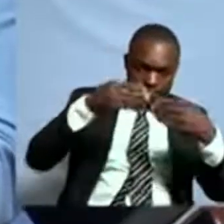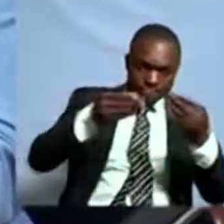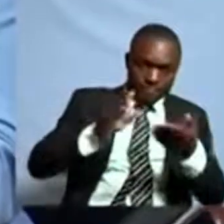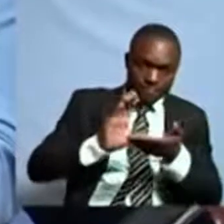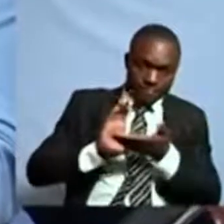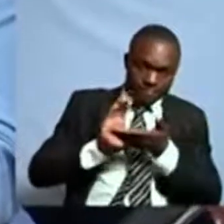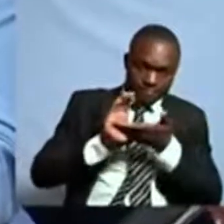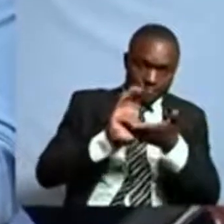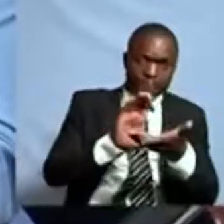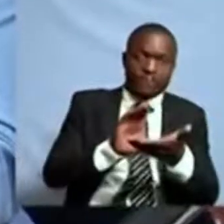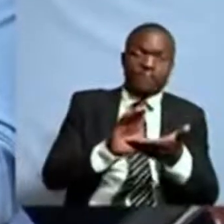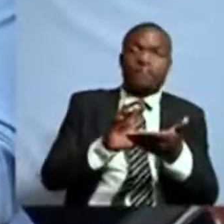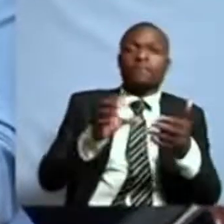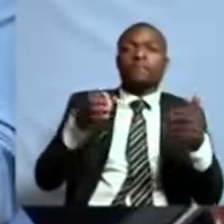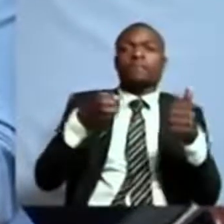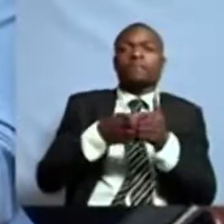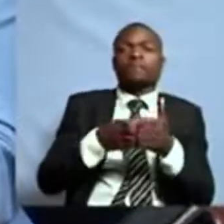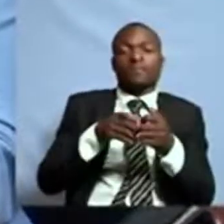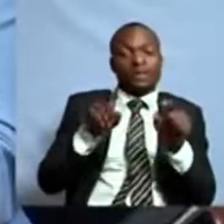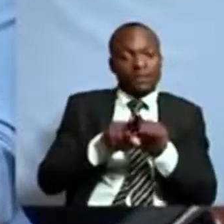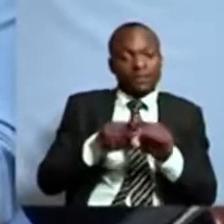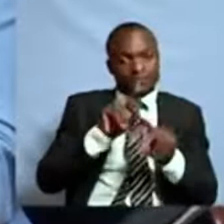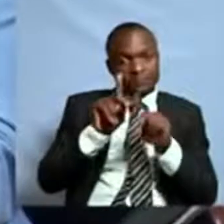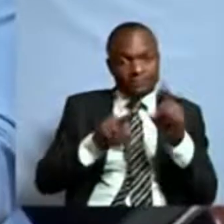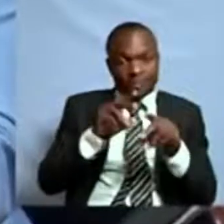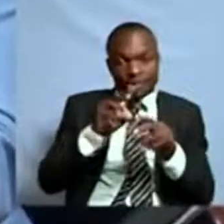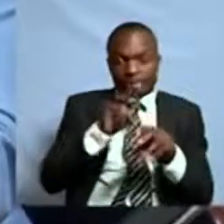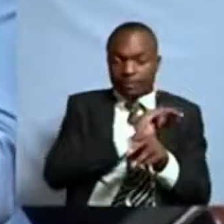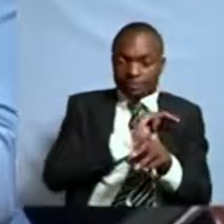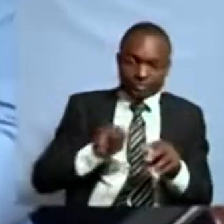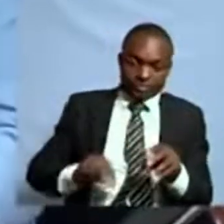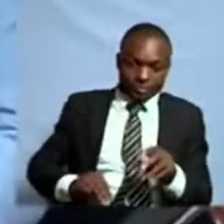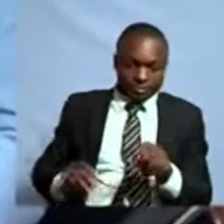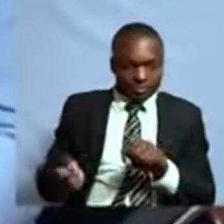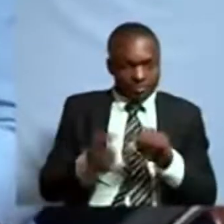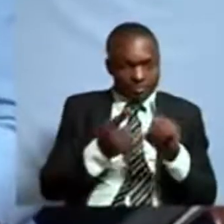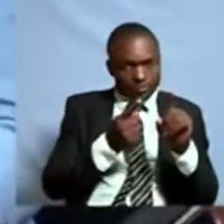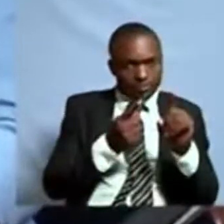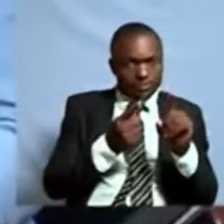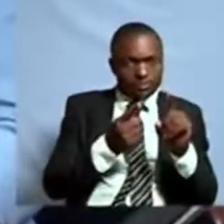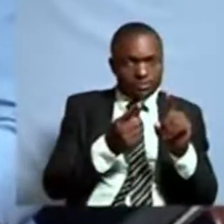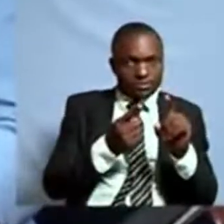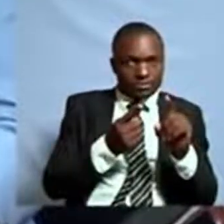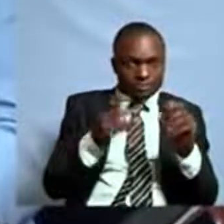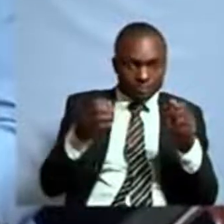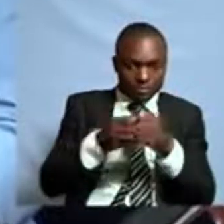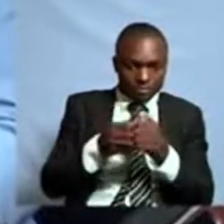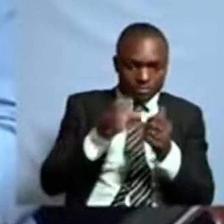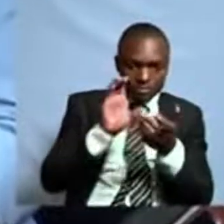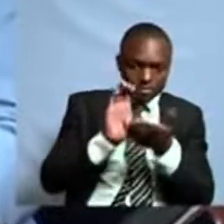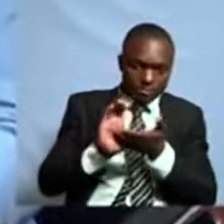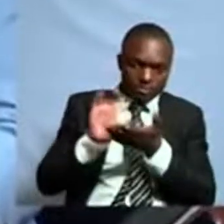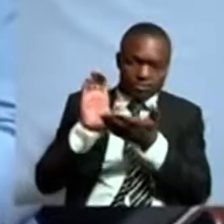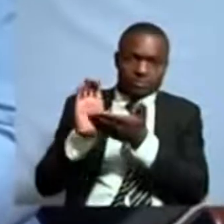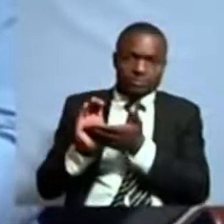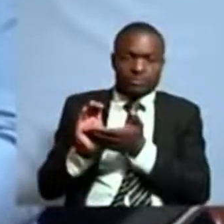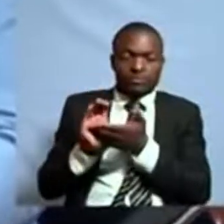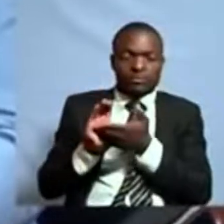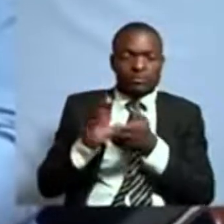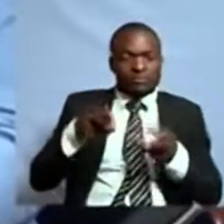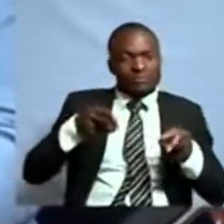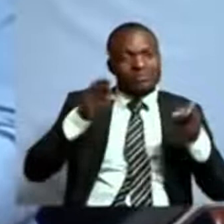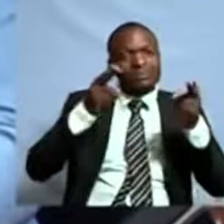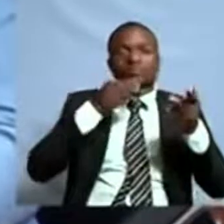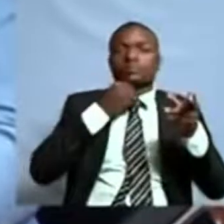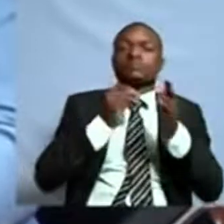And the same people that are contributing, the members, go to the banks, the commercial banks, to borrow at a very exorbitant, maybe I can